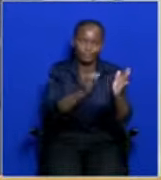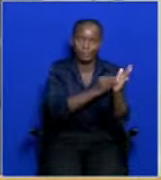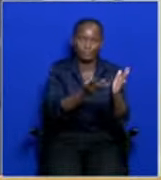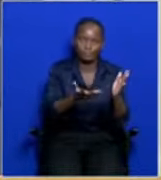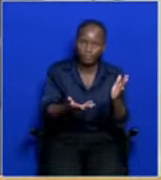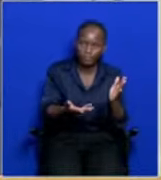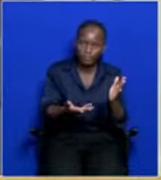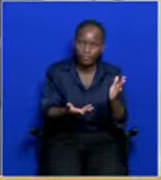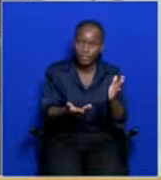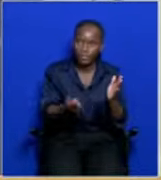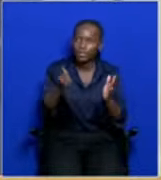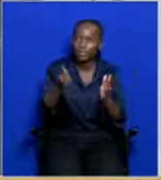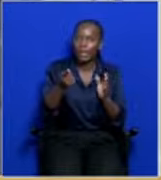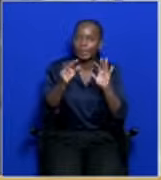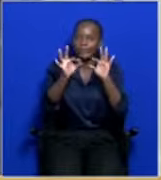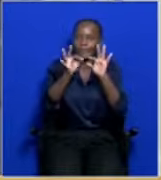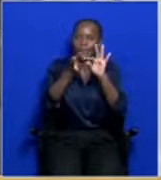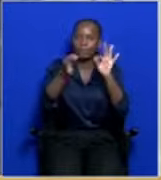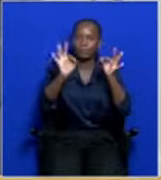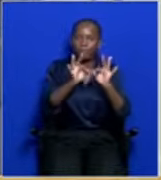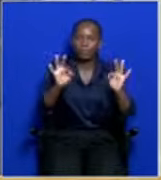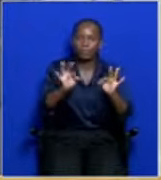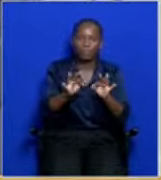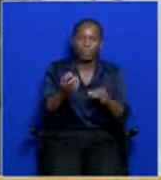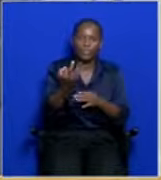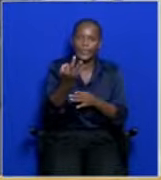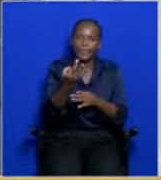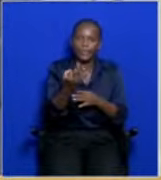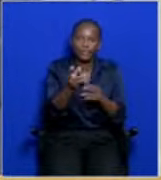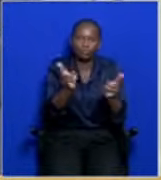EMP, how they work, most especially in specialized unit,